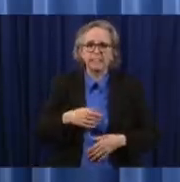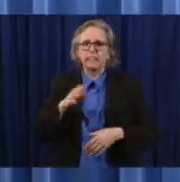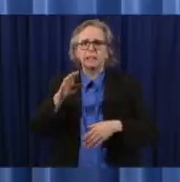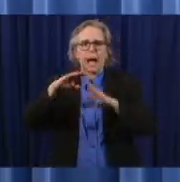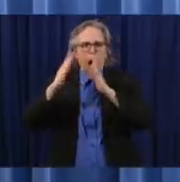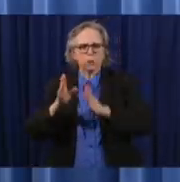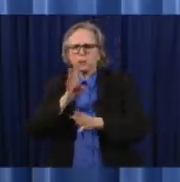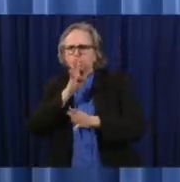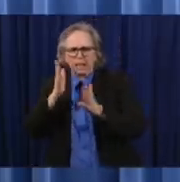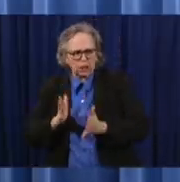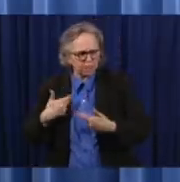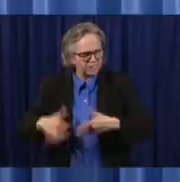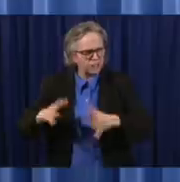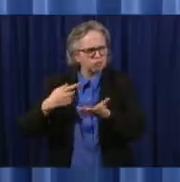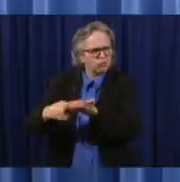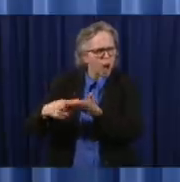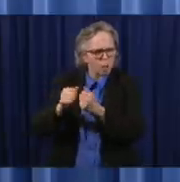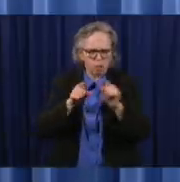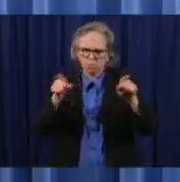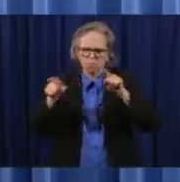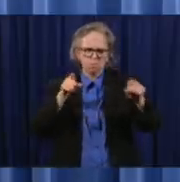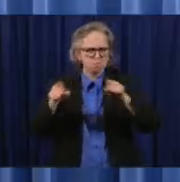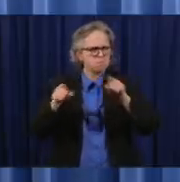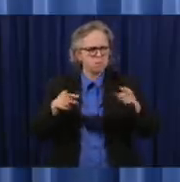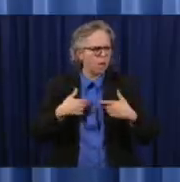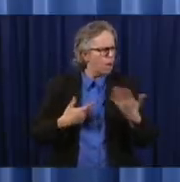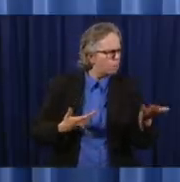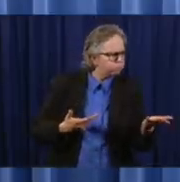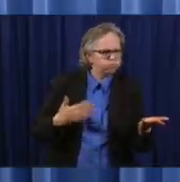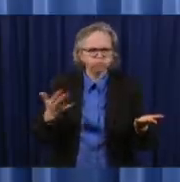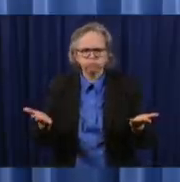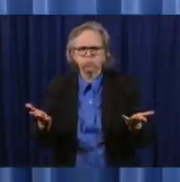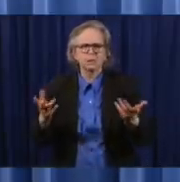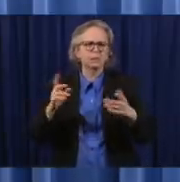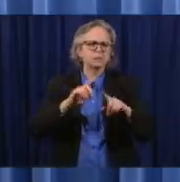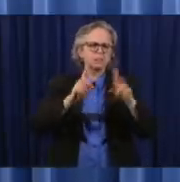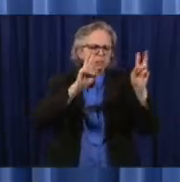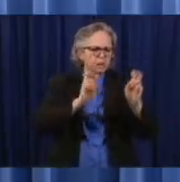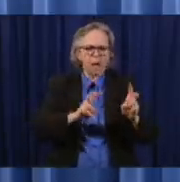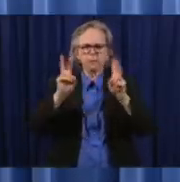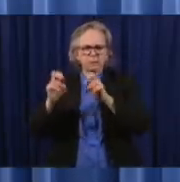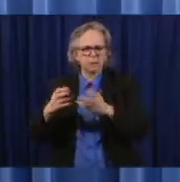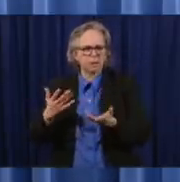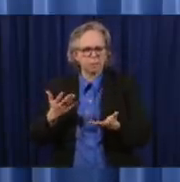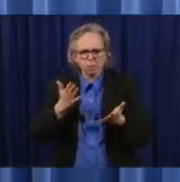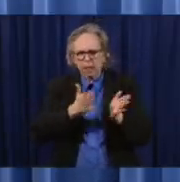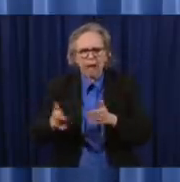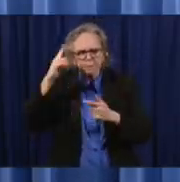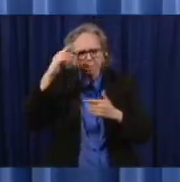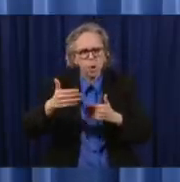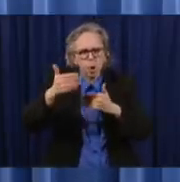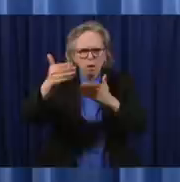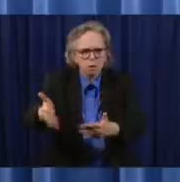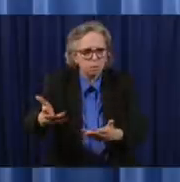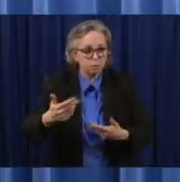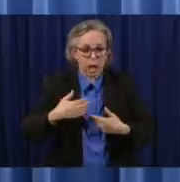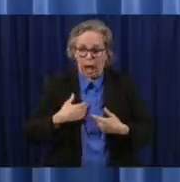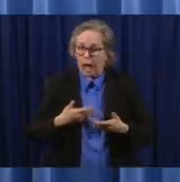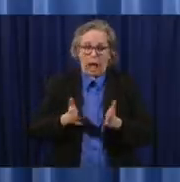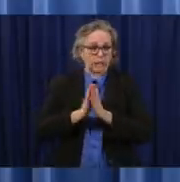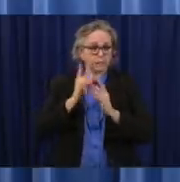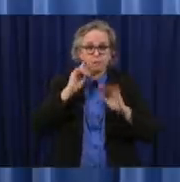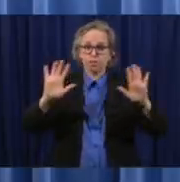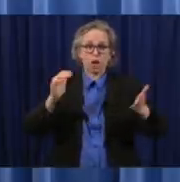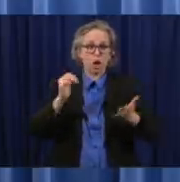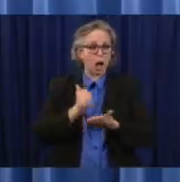a number of different things. Talked about where we're going to go forward. I've asked for their help in regard to the